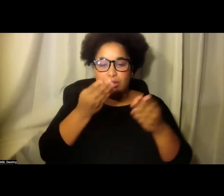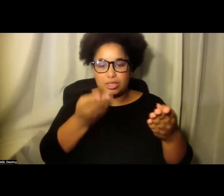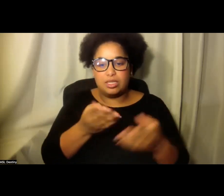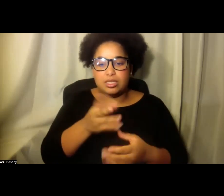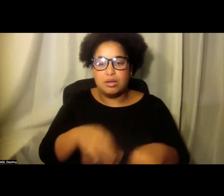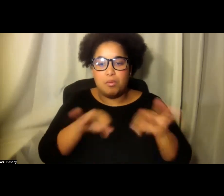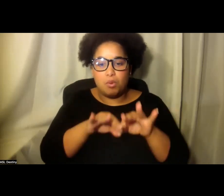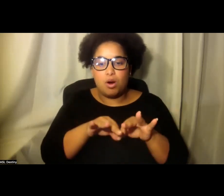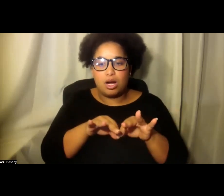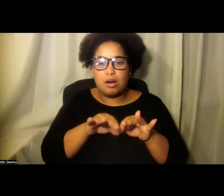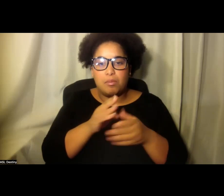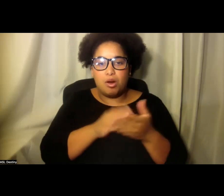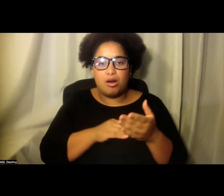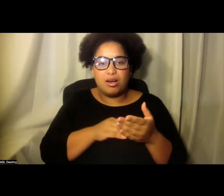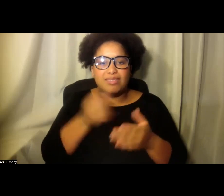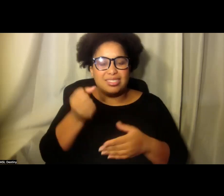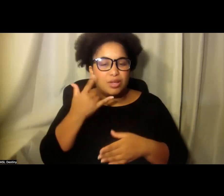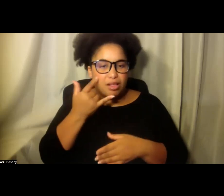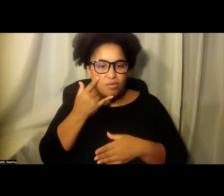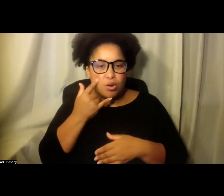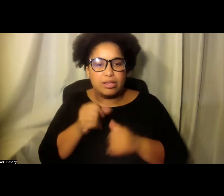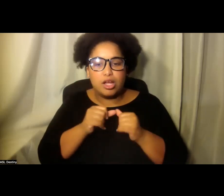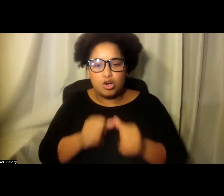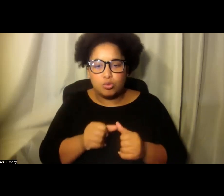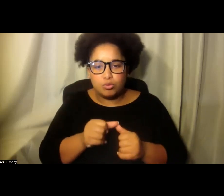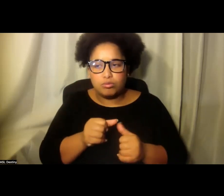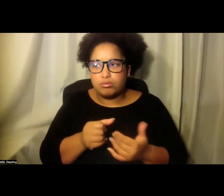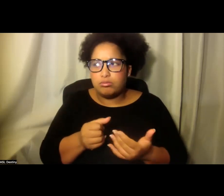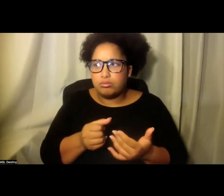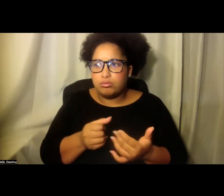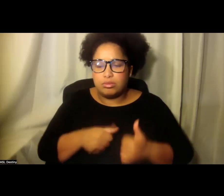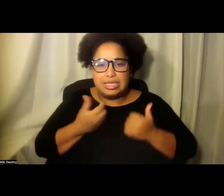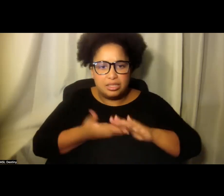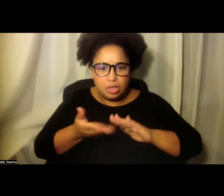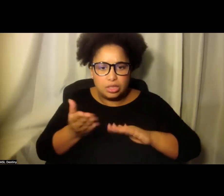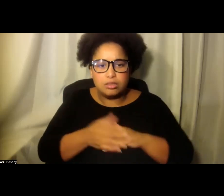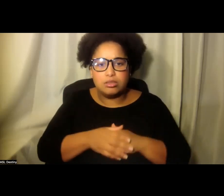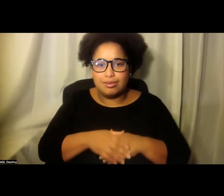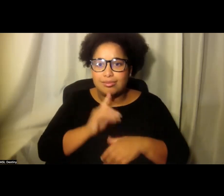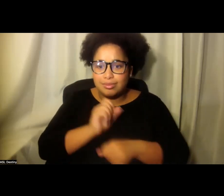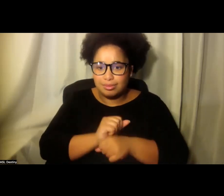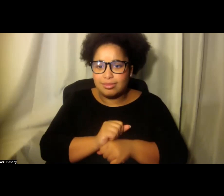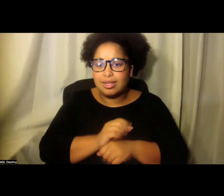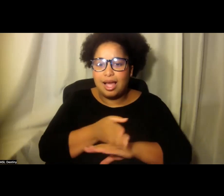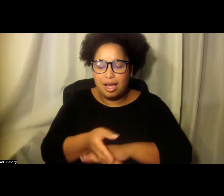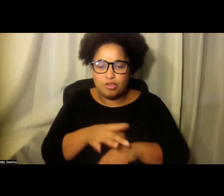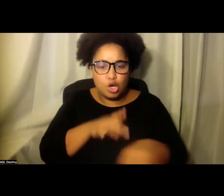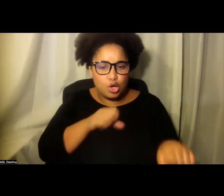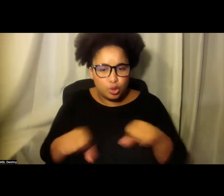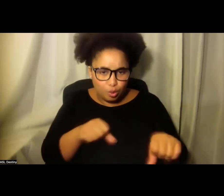in the overall resilience of Southern California, which indeed they most definitely do. And post-earthquake, as you can